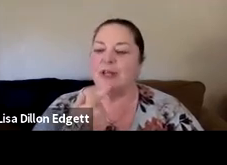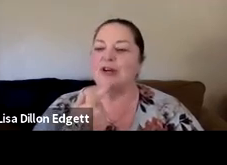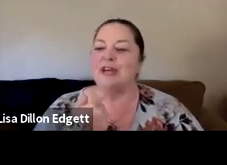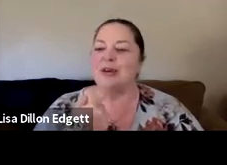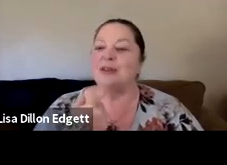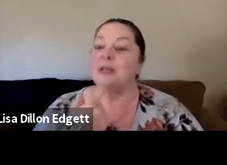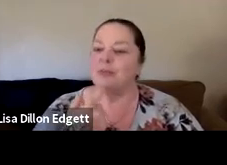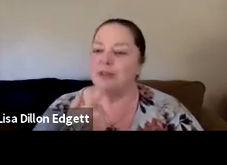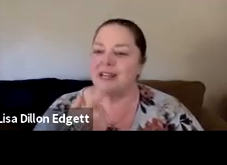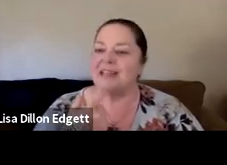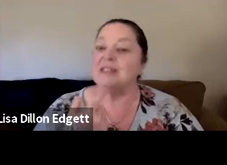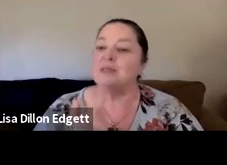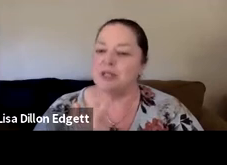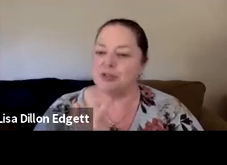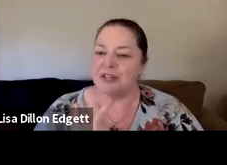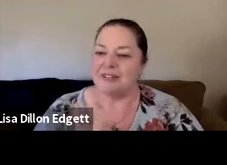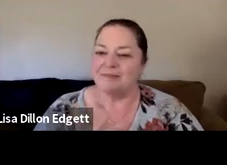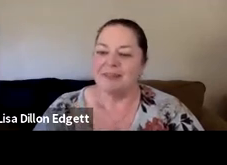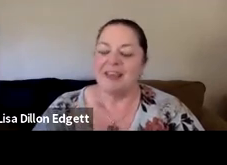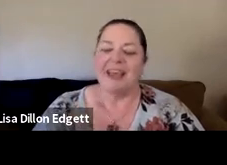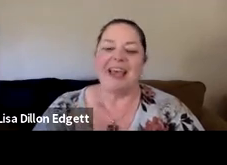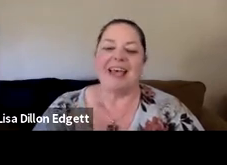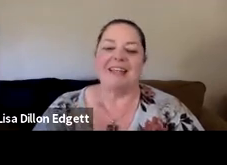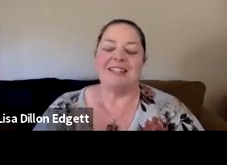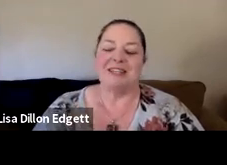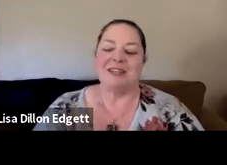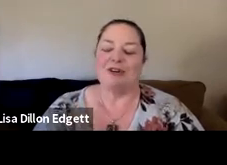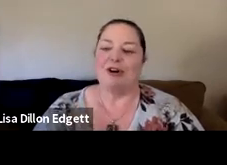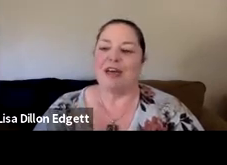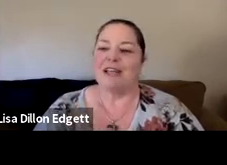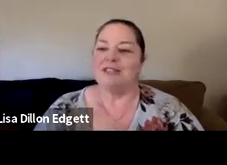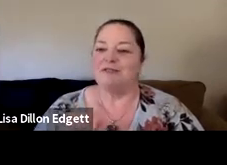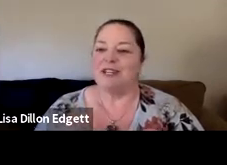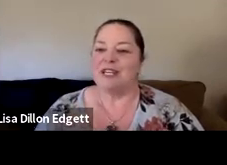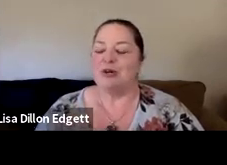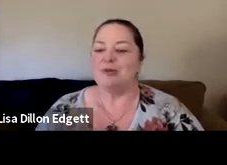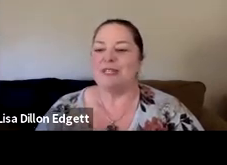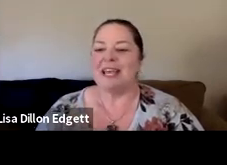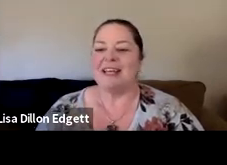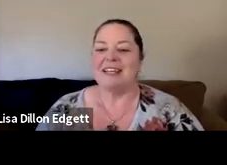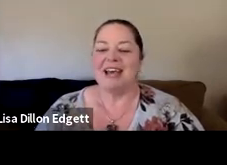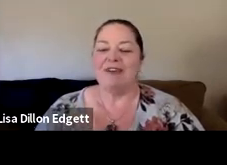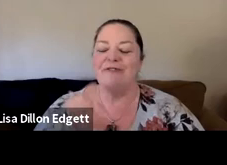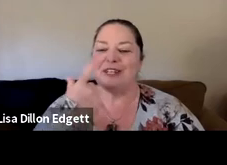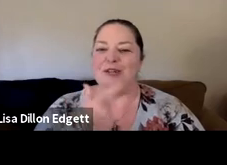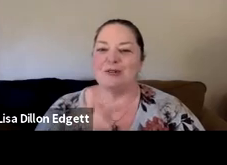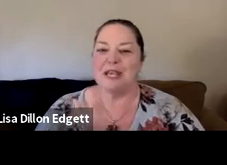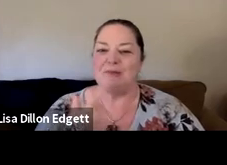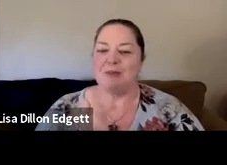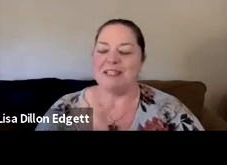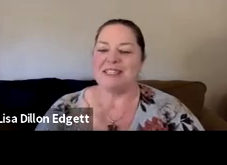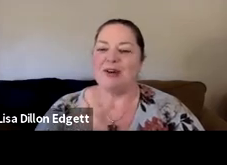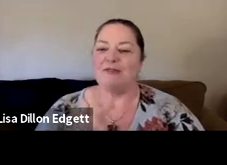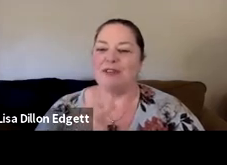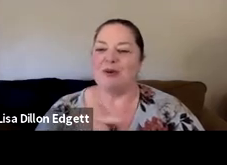So we learn how to lip read and speech read. Mm. And there are all kinds of videos, and I